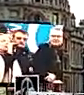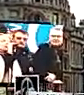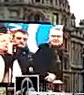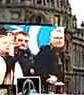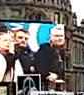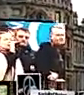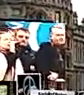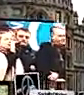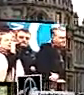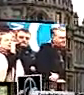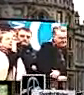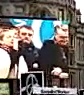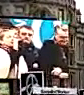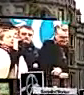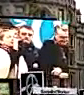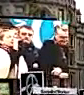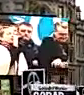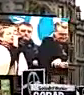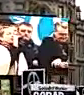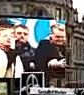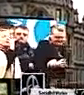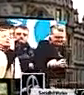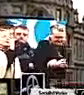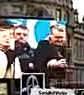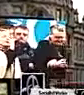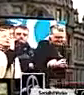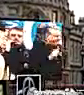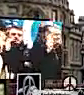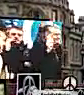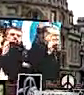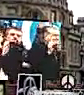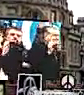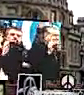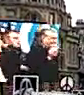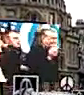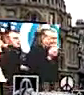First Minister of Scotland, Nicola Sturgeon.